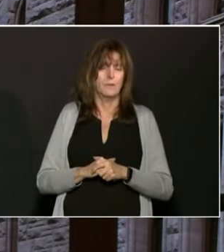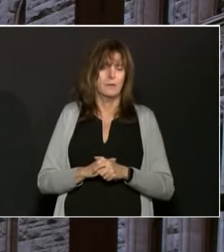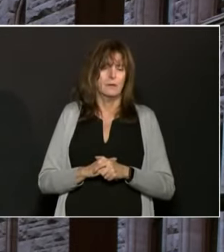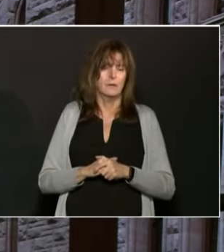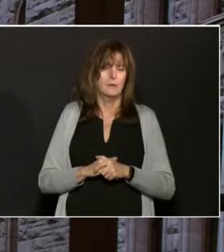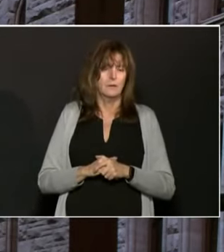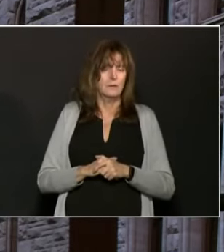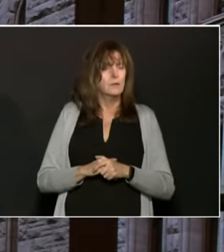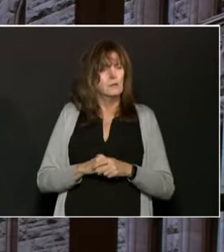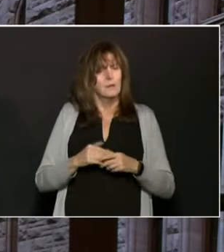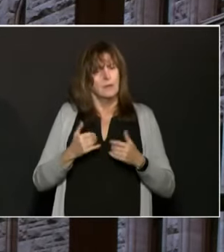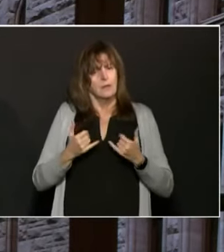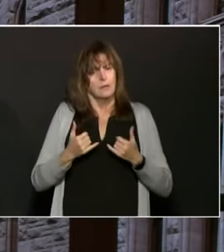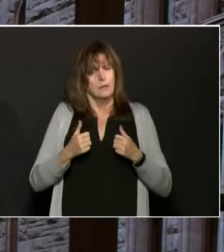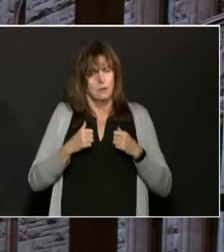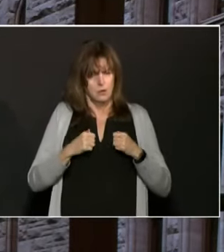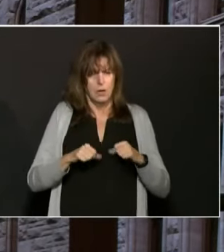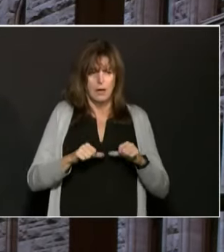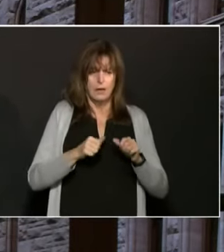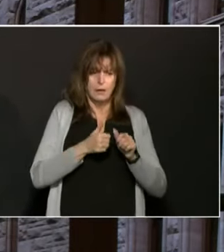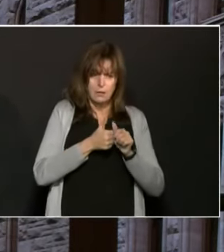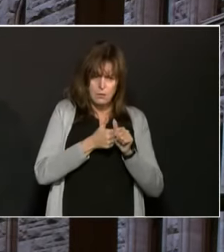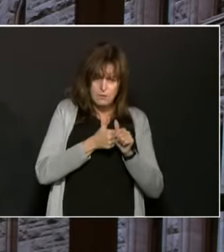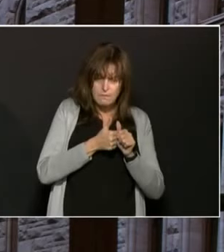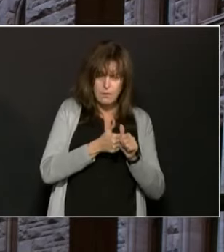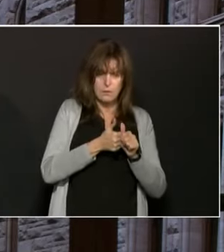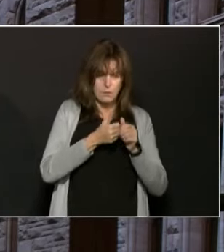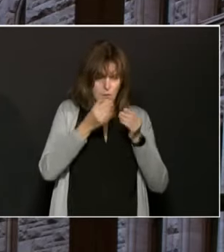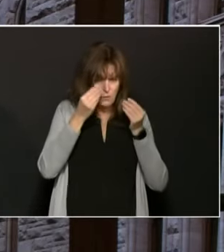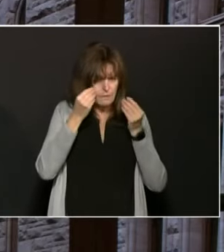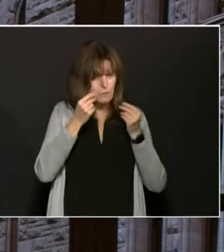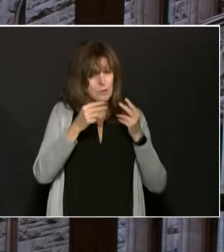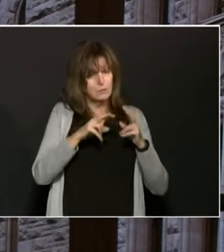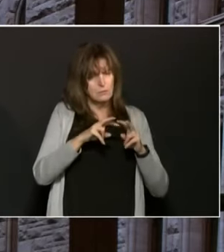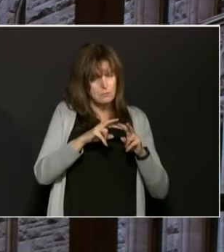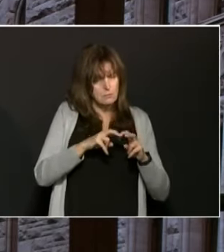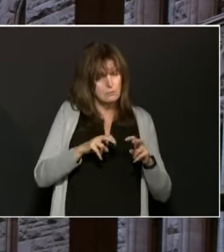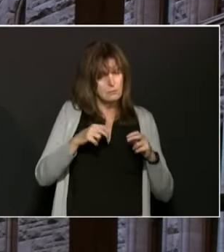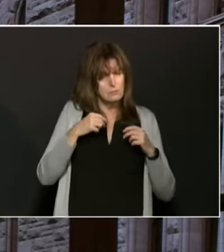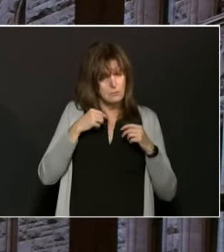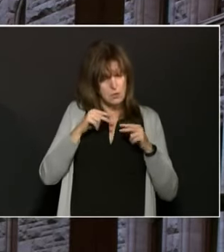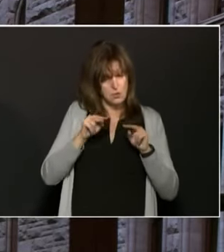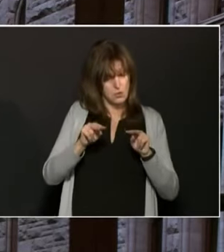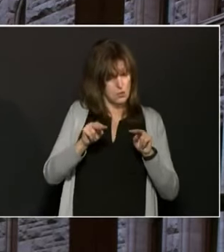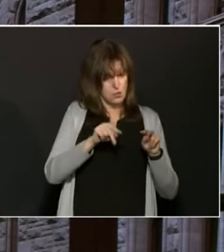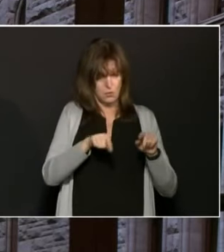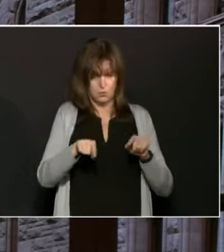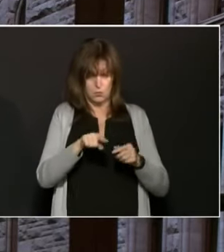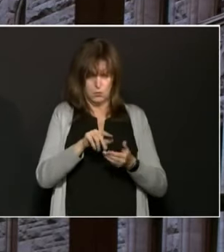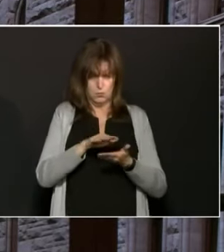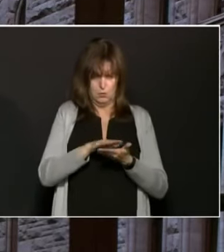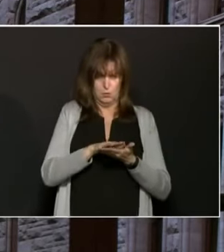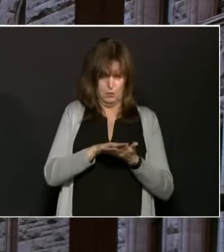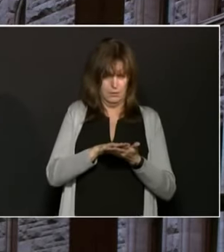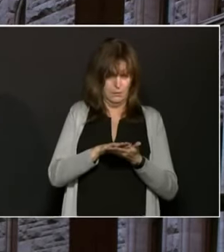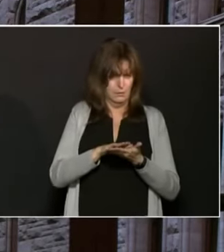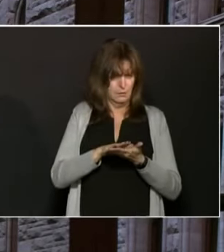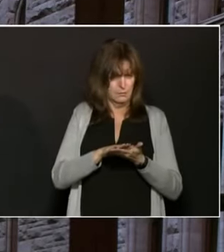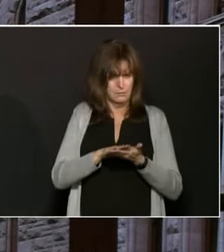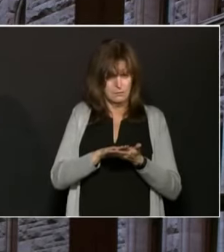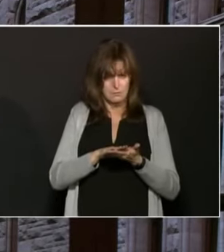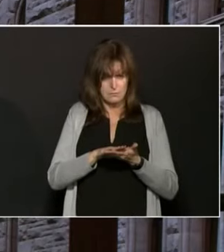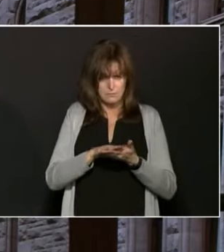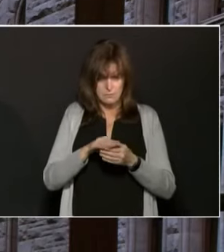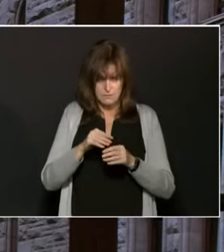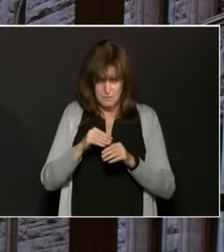based on the data and information we've received, we're monitoring the schools to say, are the schools the cause of this? We see more of the schools are